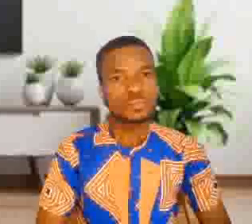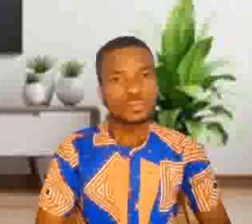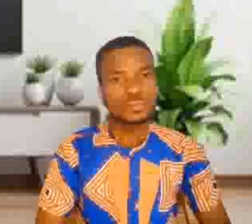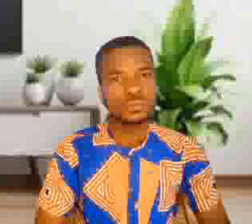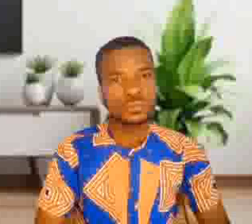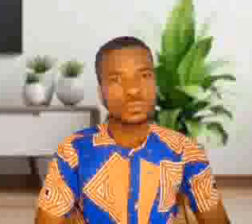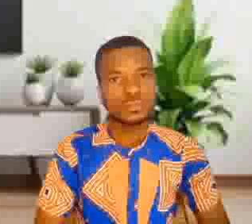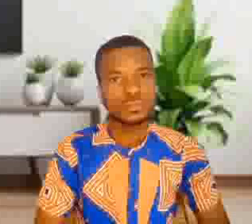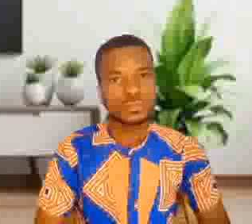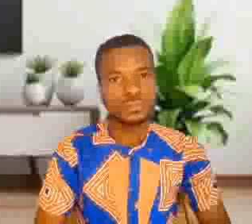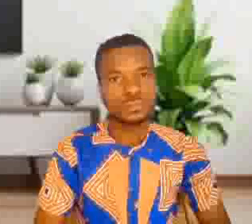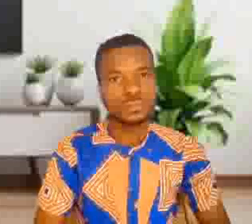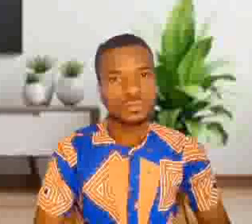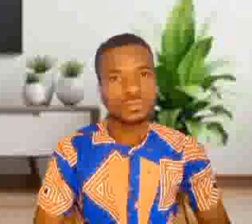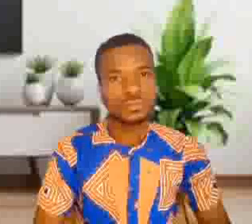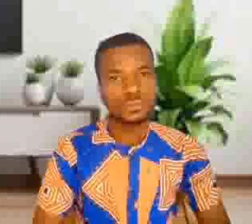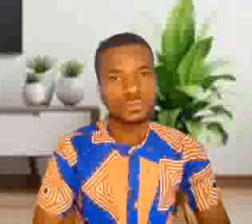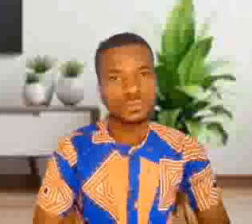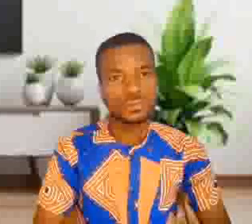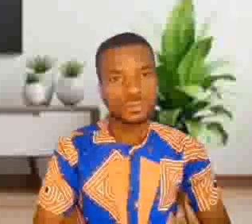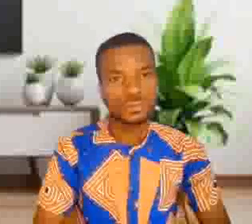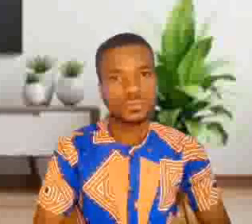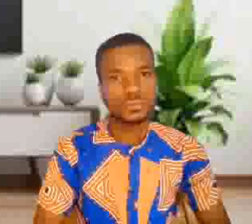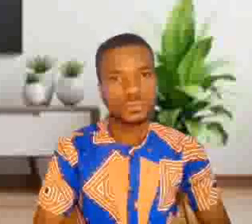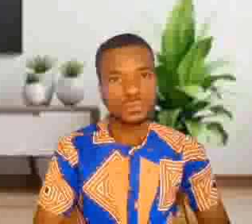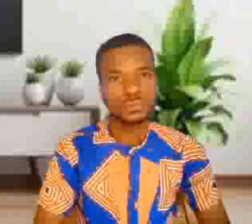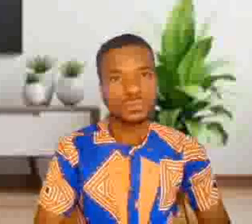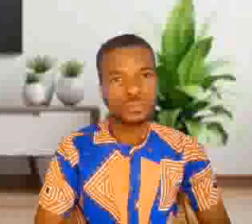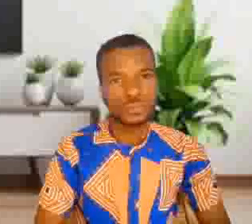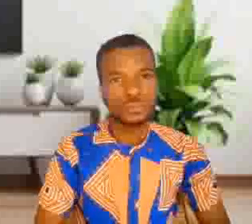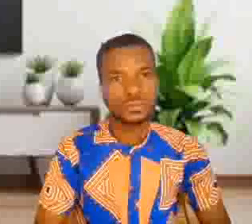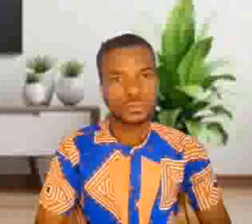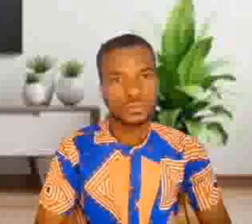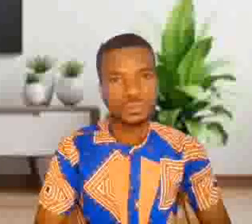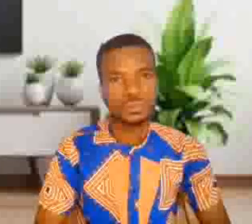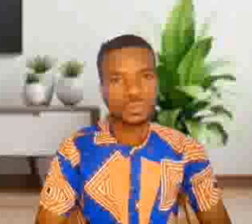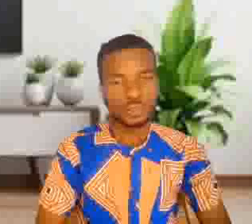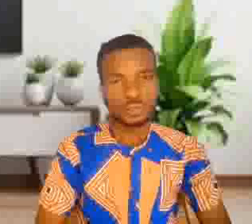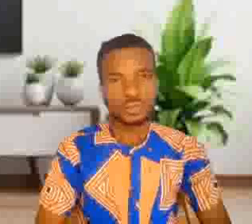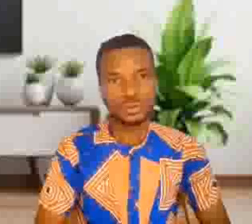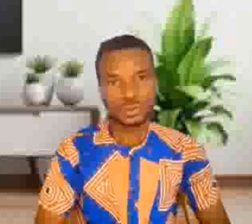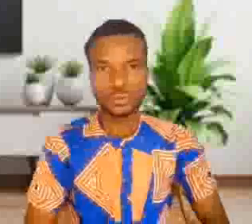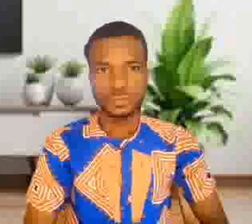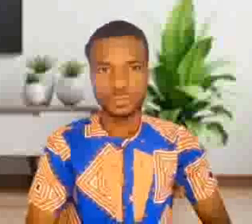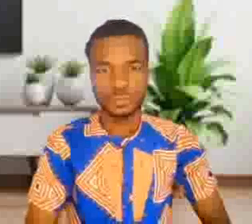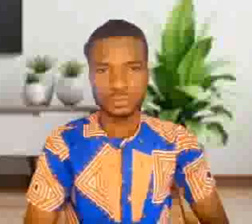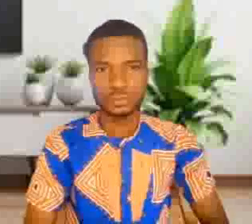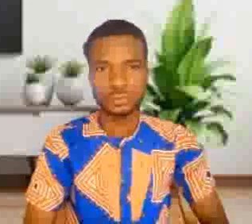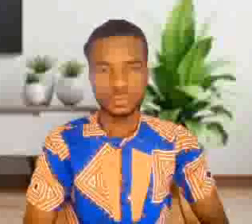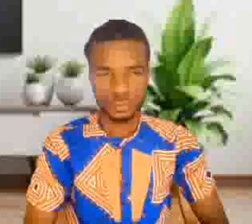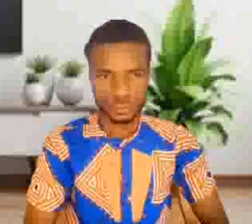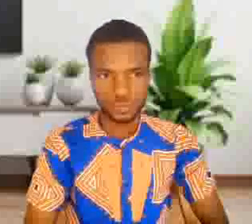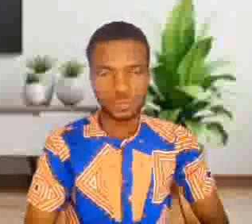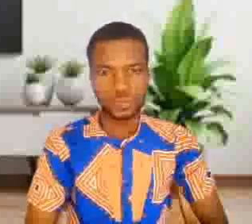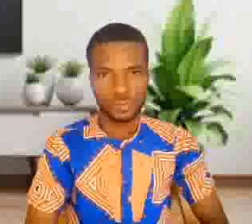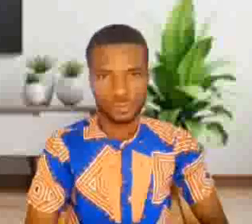Gio, Pastor E.A. Adeboye, and our dear mama, Pastor Mrs. Foluloke Adeboye,